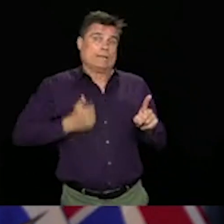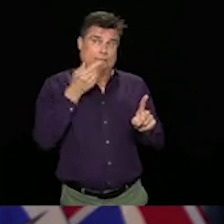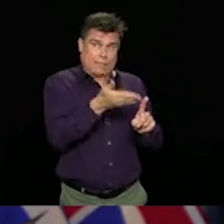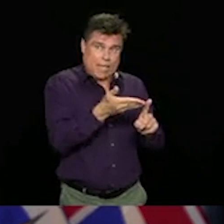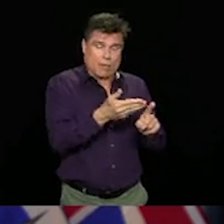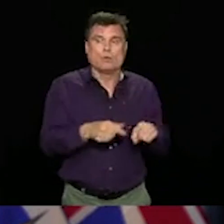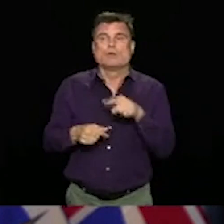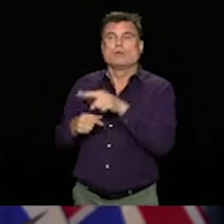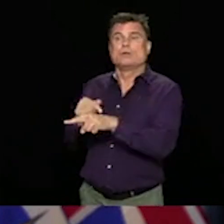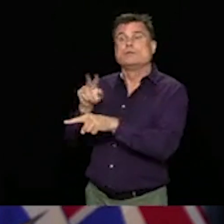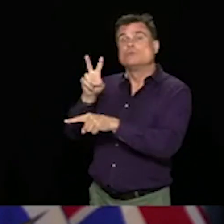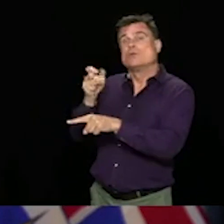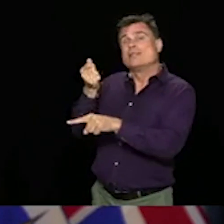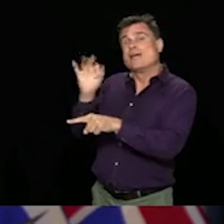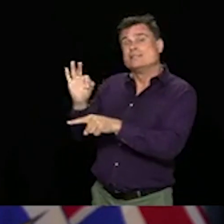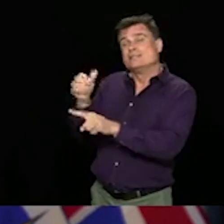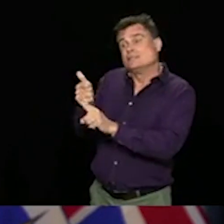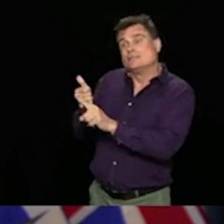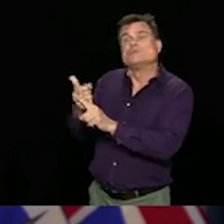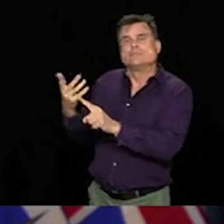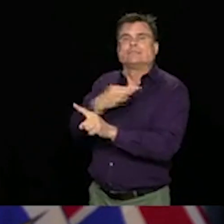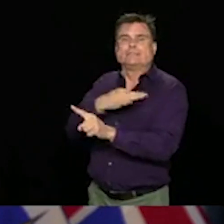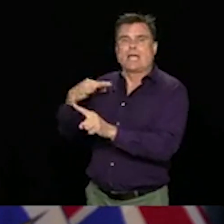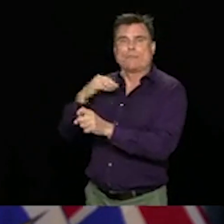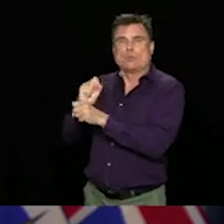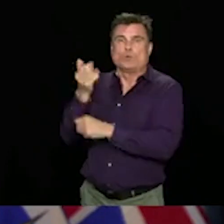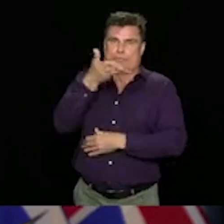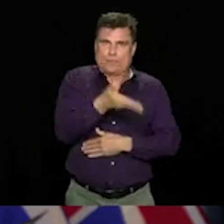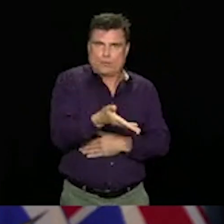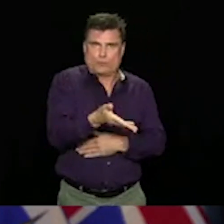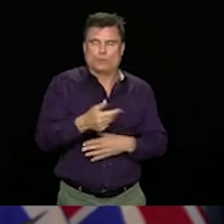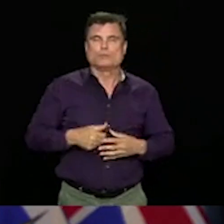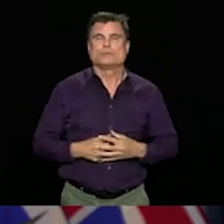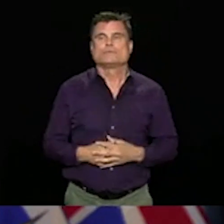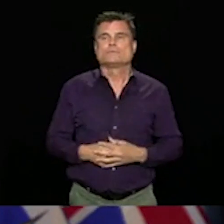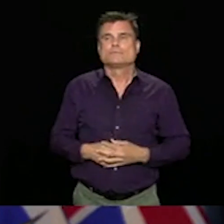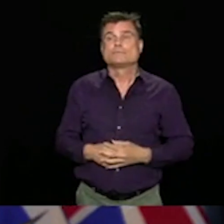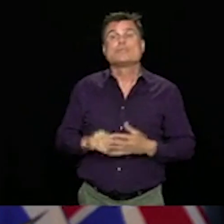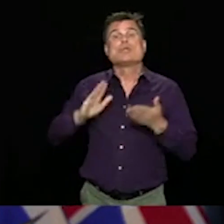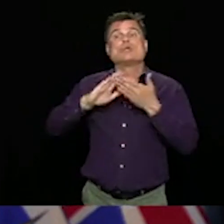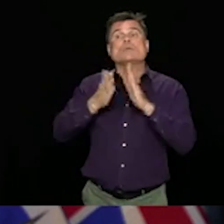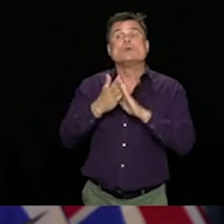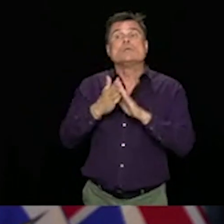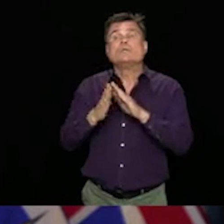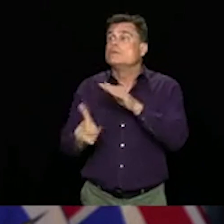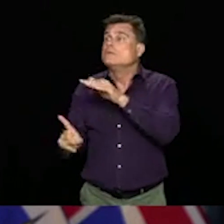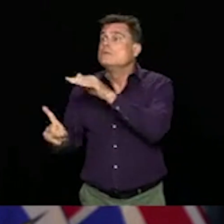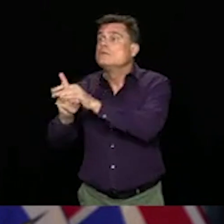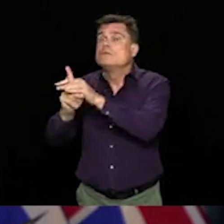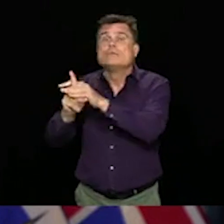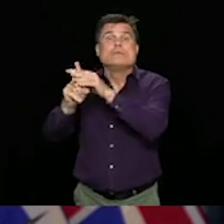staff. We also continue to follow a number of clusters in the community,